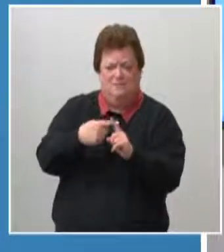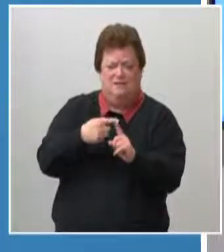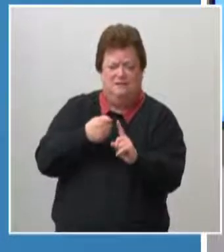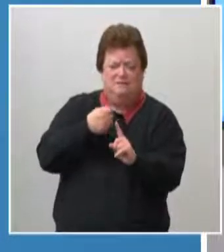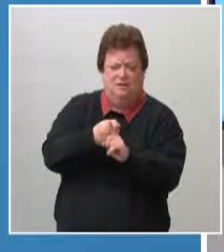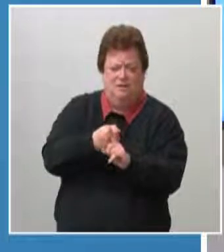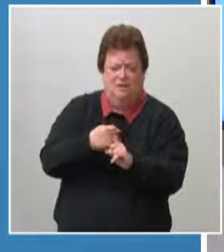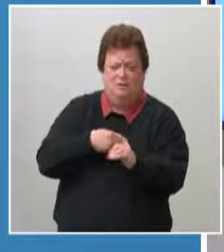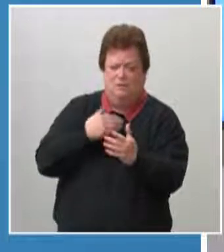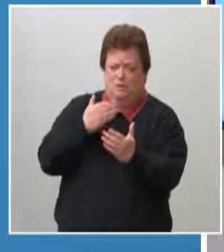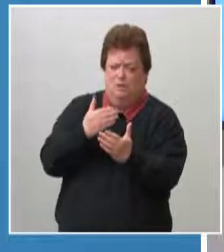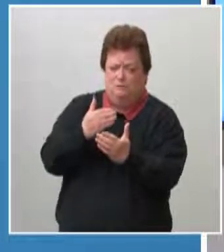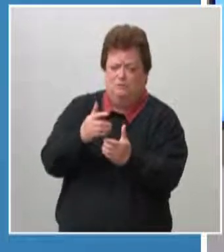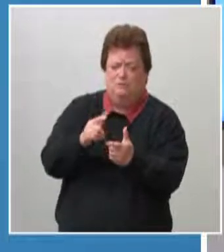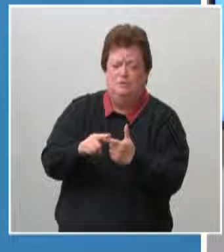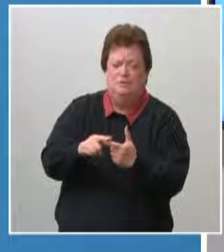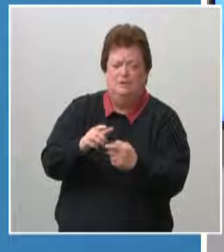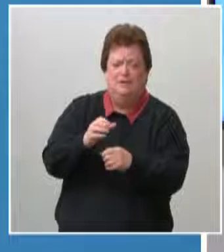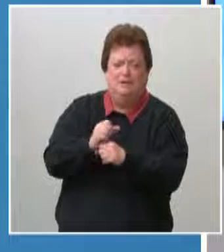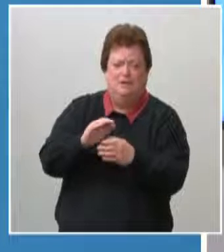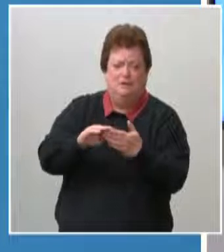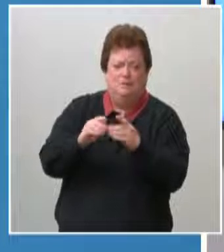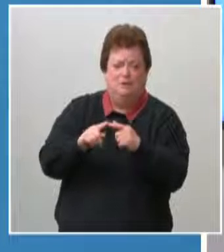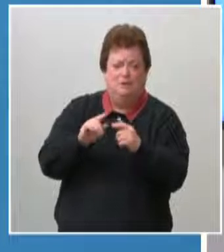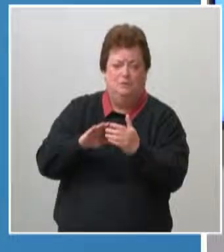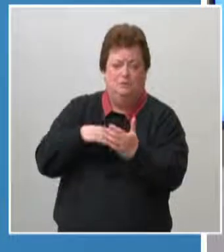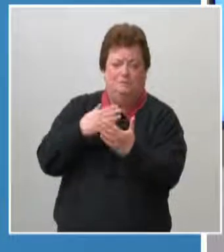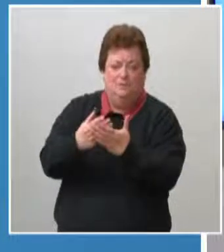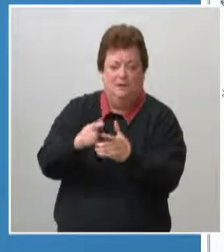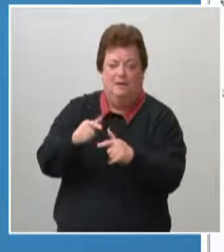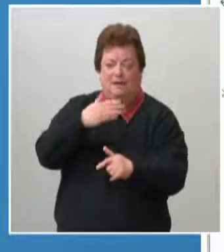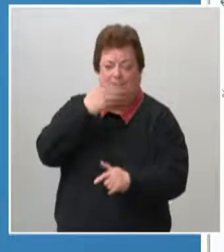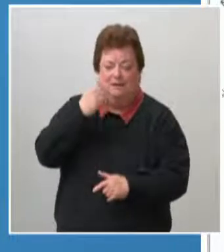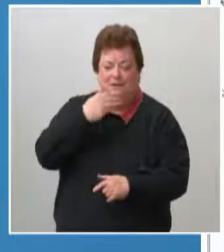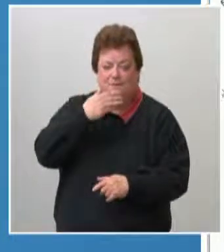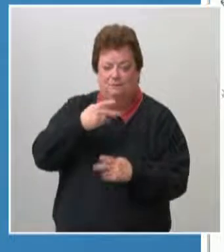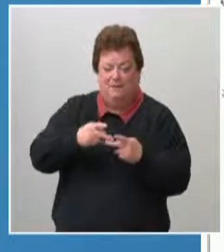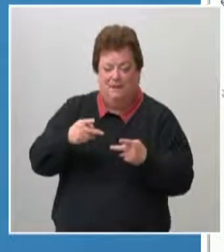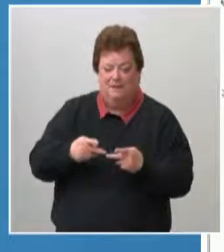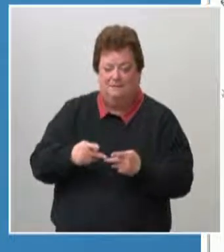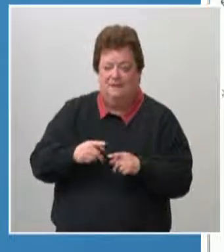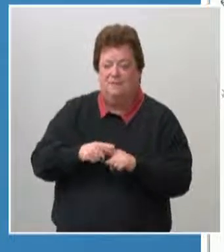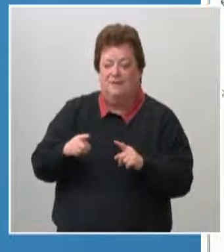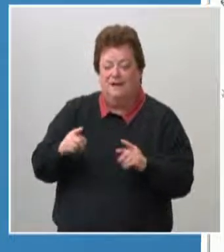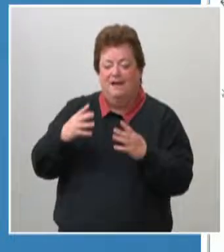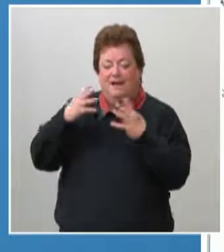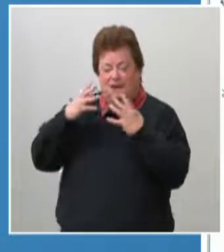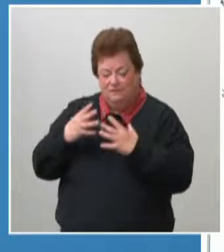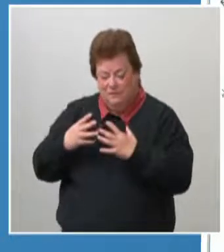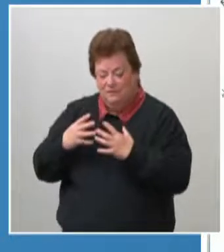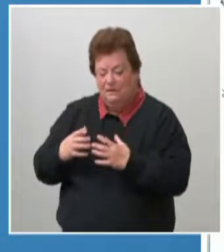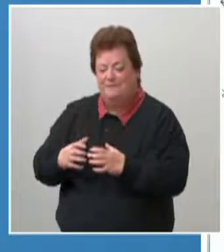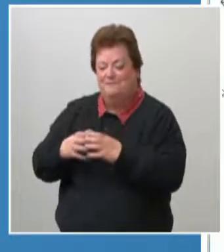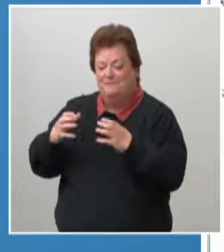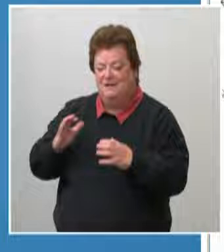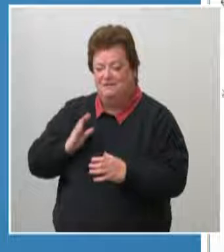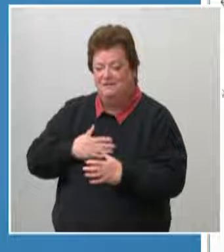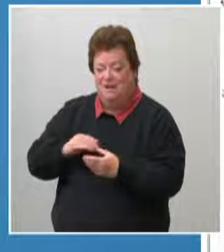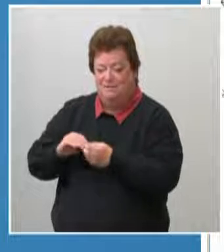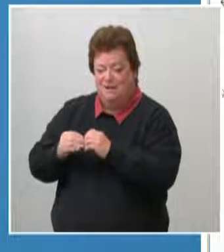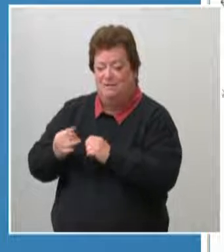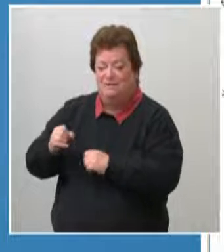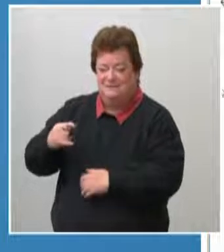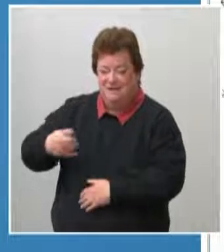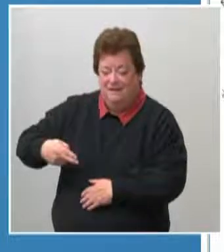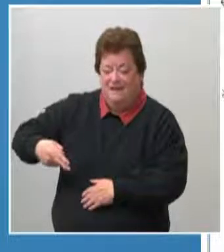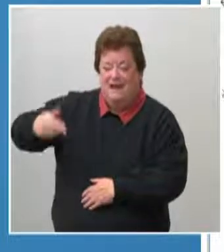to getting our community to a better place. Unfortunately, much of the data is still higher than before the surge